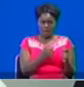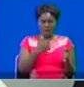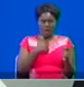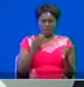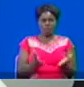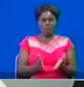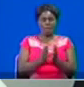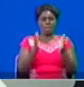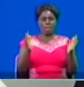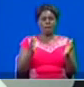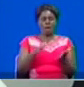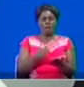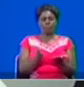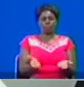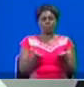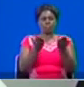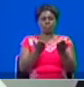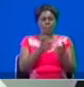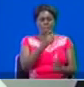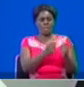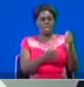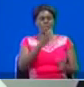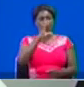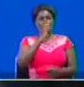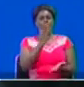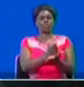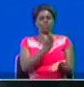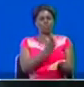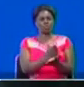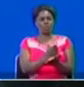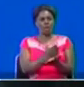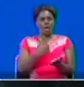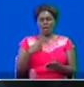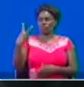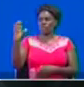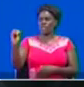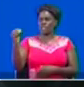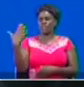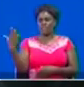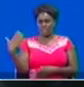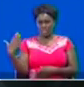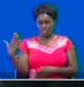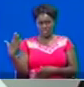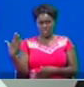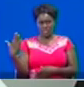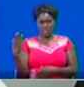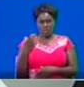drive the addition and improve milk consumption. Indeed, there are trendy products that appeal to all